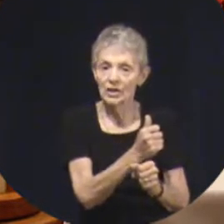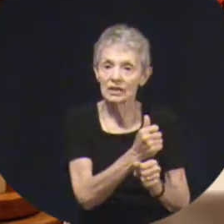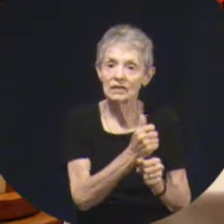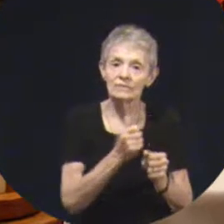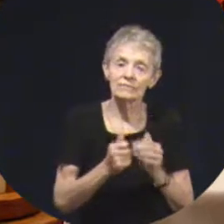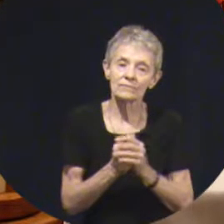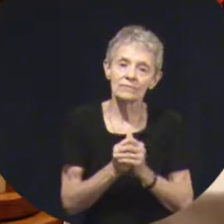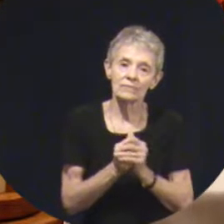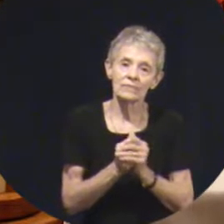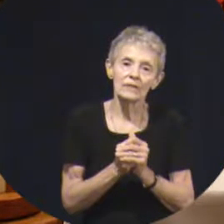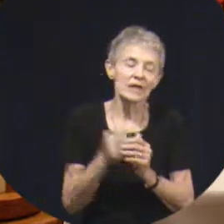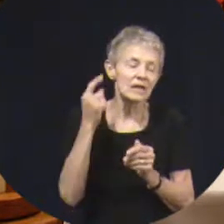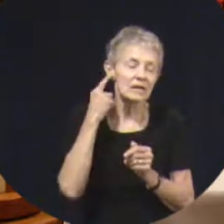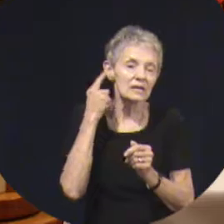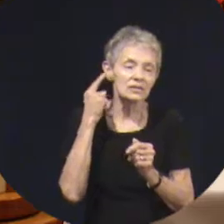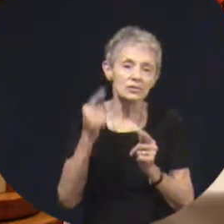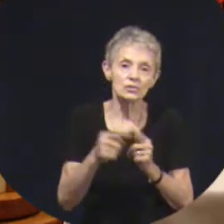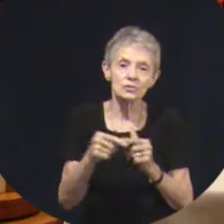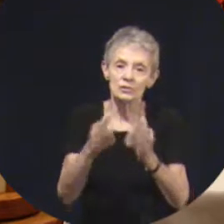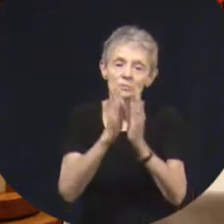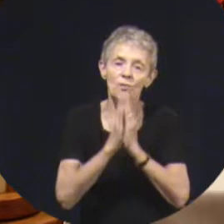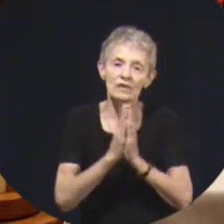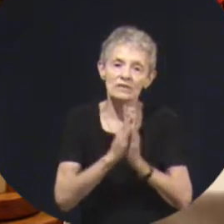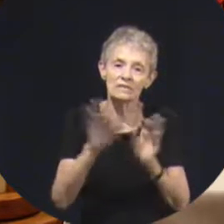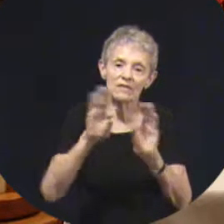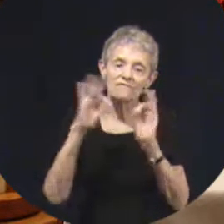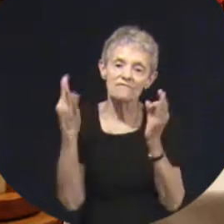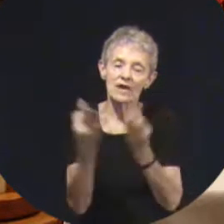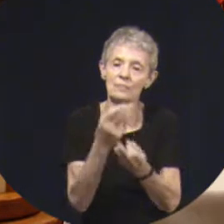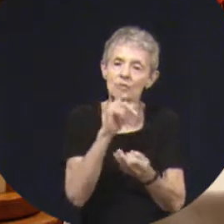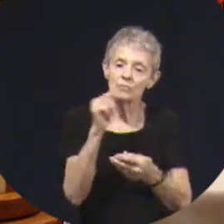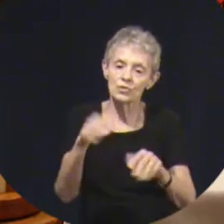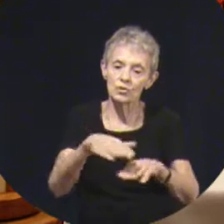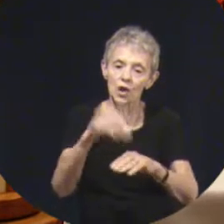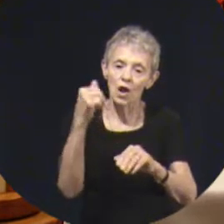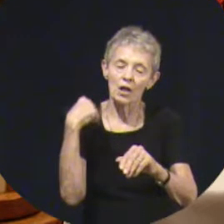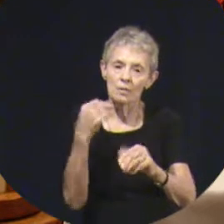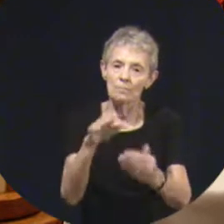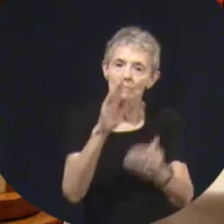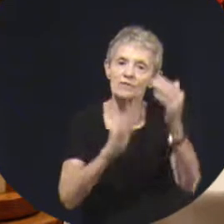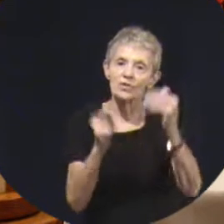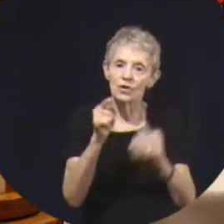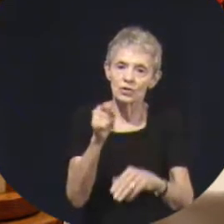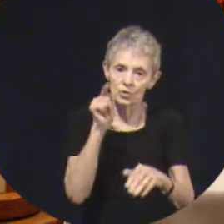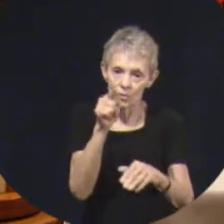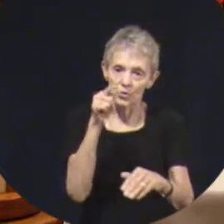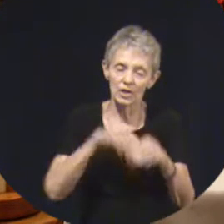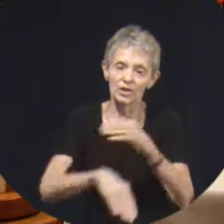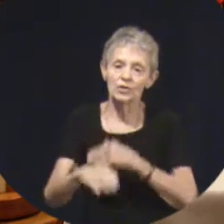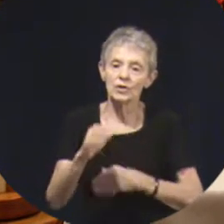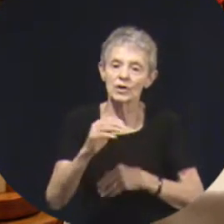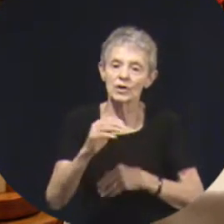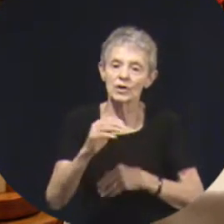martyrs, with Saint Francis and with all the saints, on his constant intercession in your presence, we rely for unfailing help. May this sacrifice